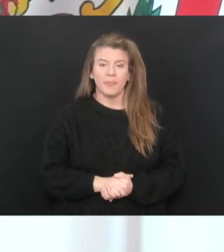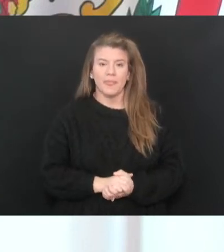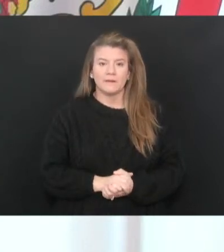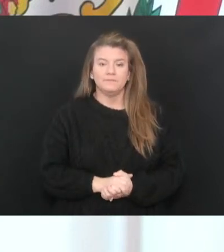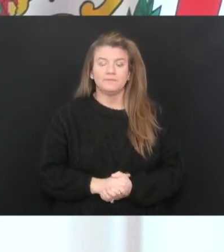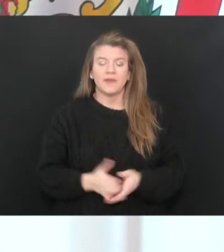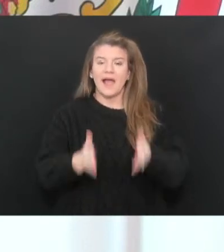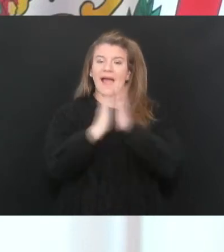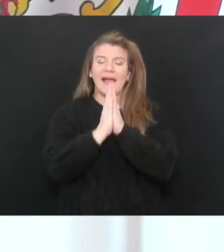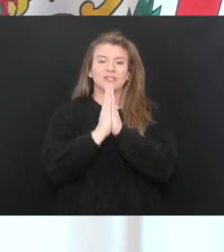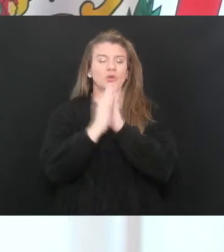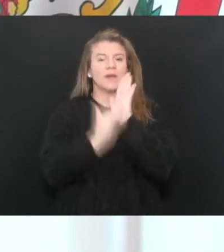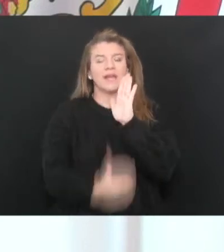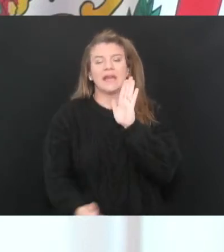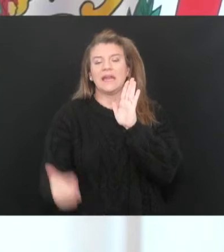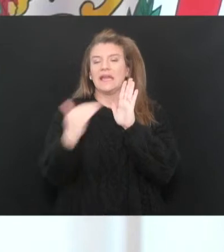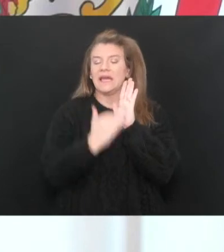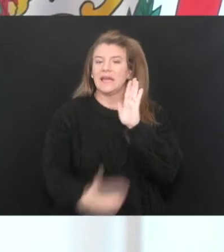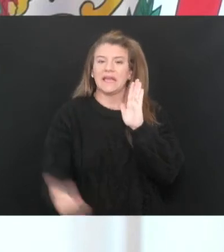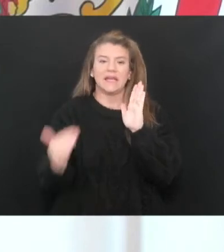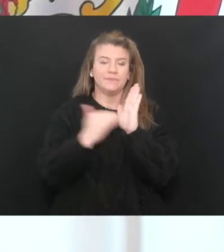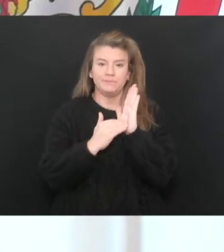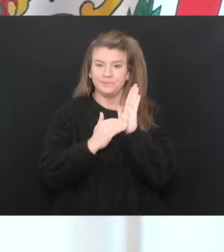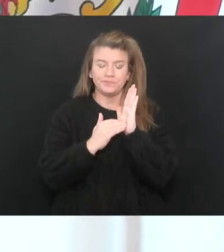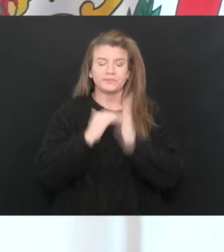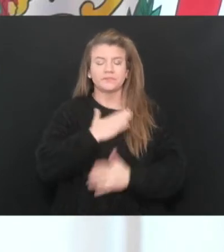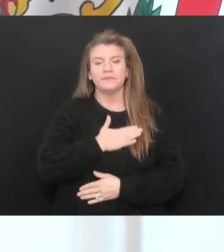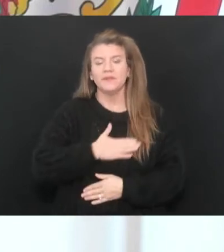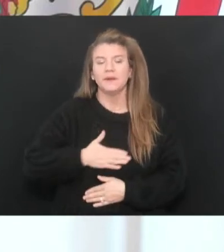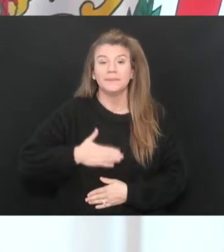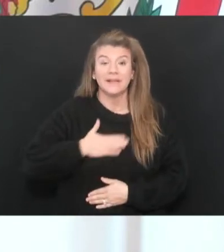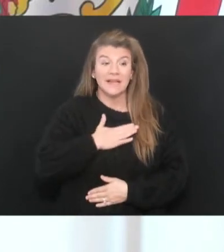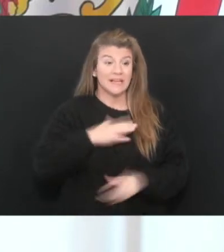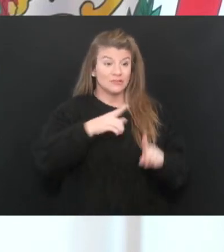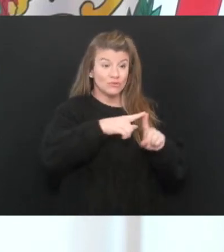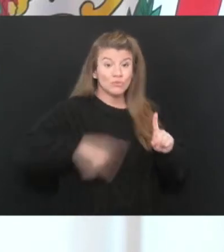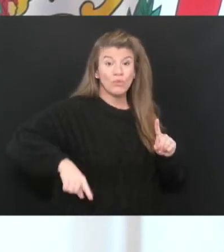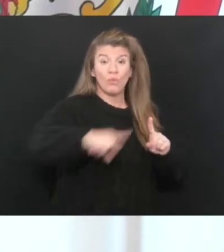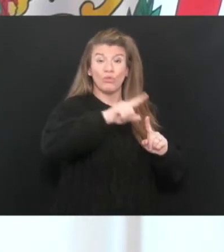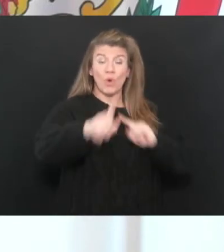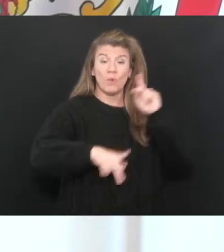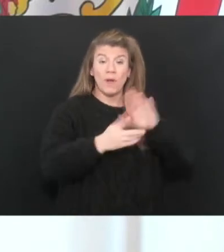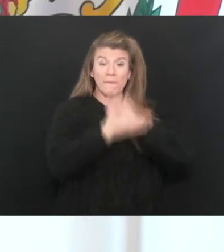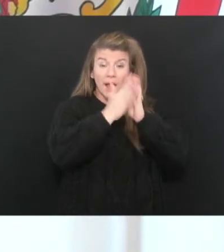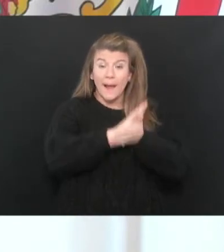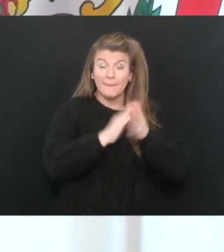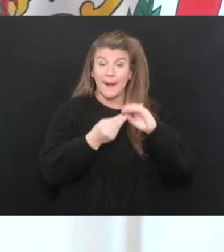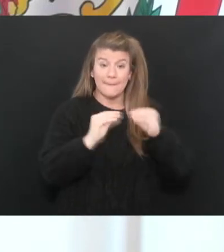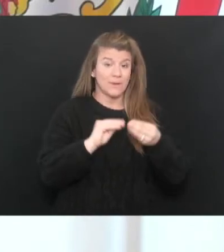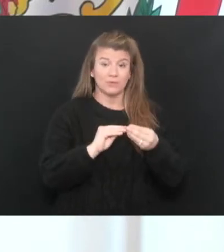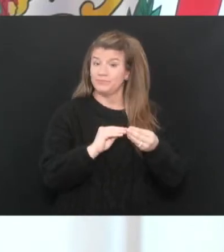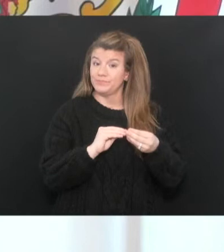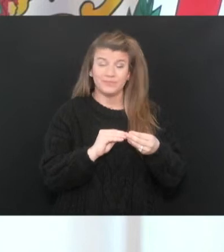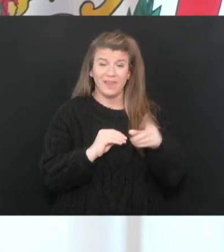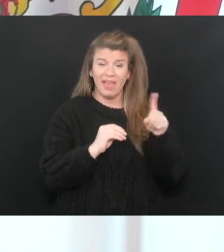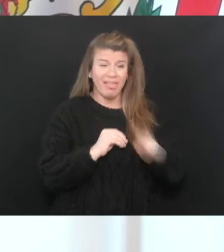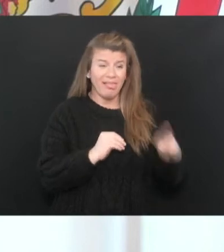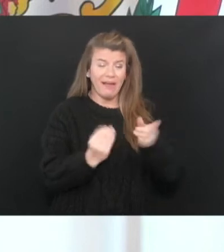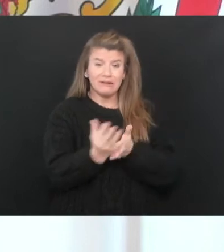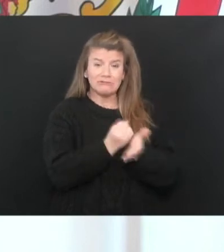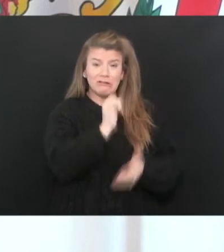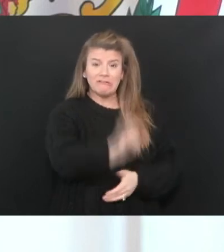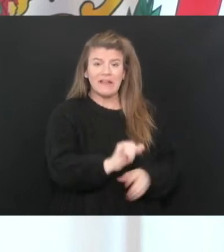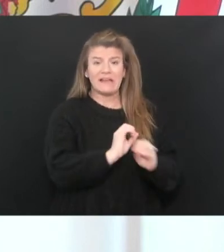I ask you over and over and over to please don't let these folks just become a number. They don't deserve